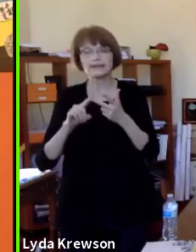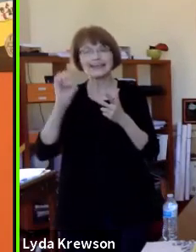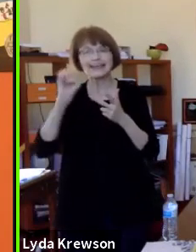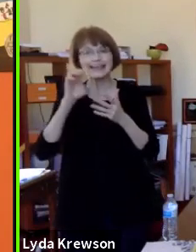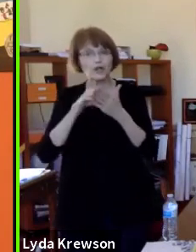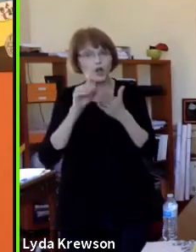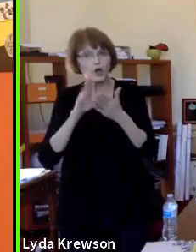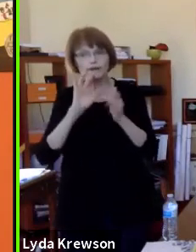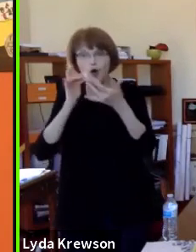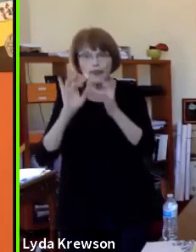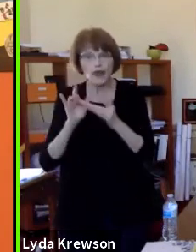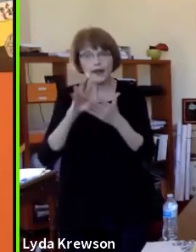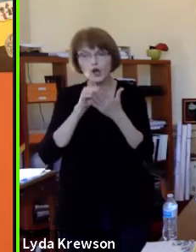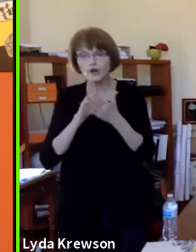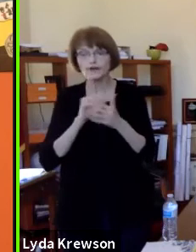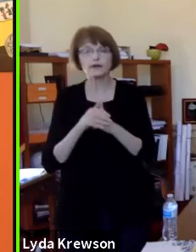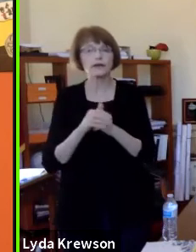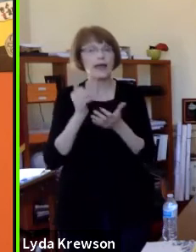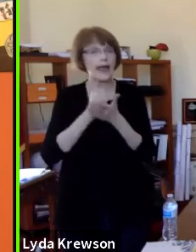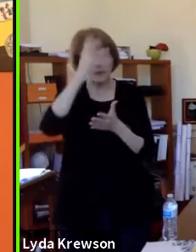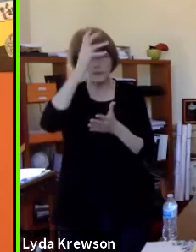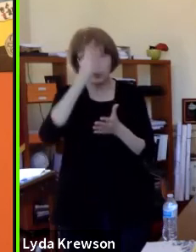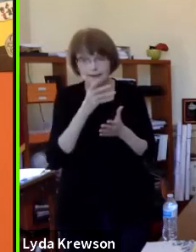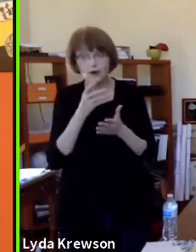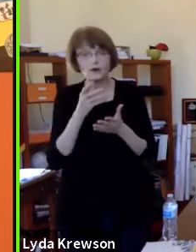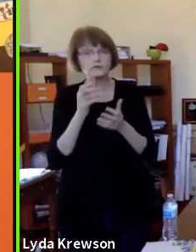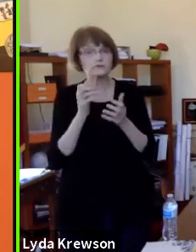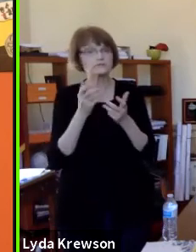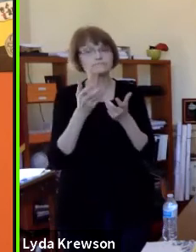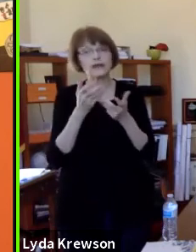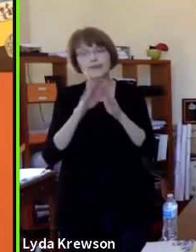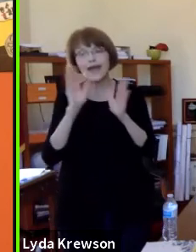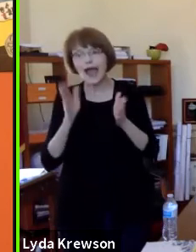e-learning, helping out your parents around the house,